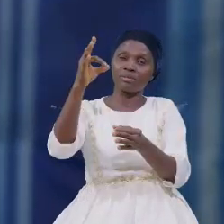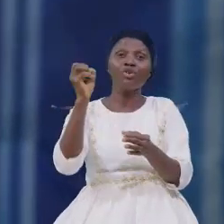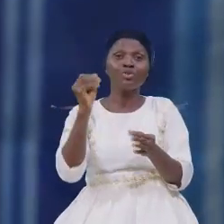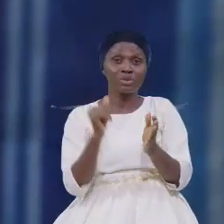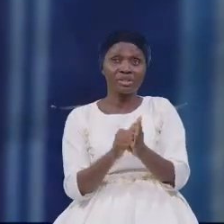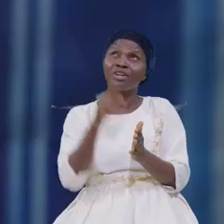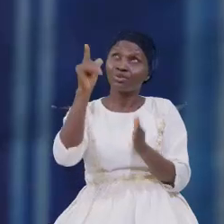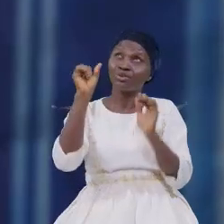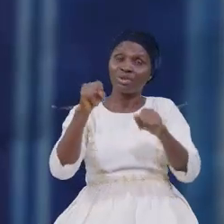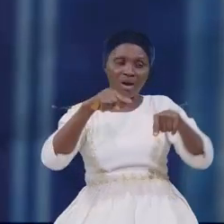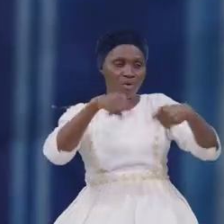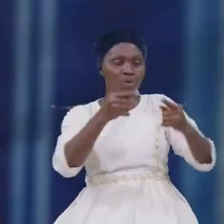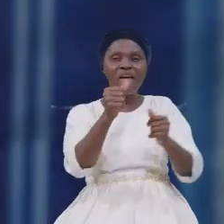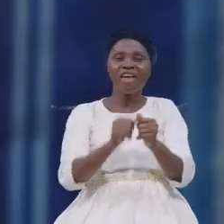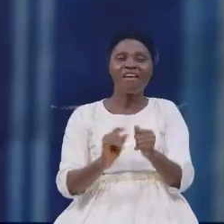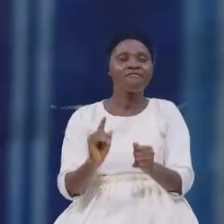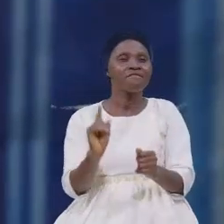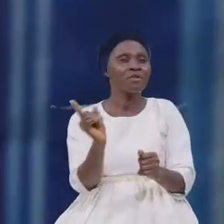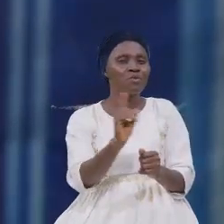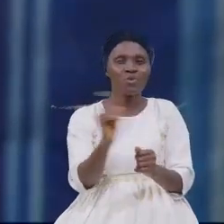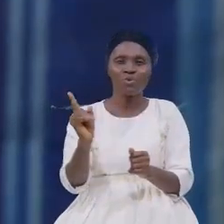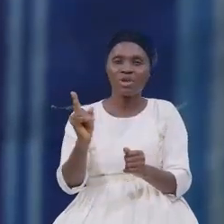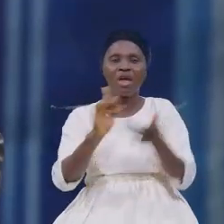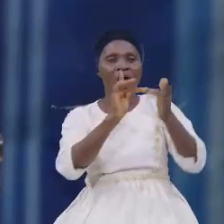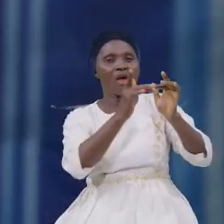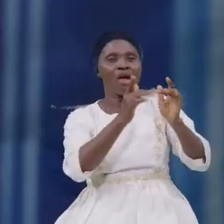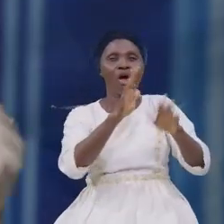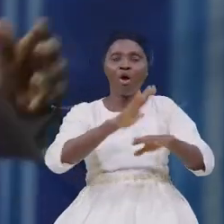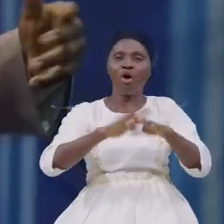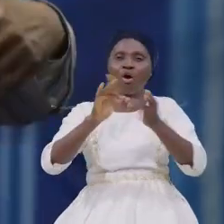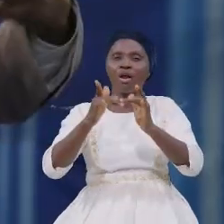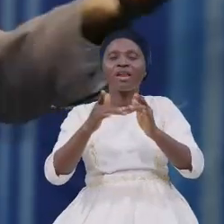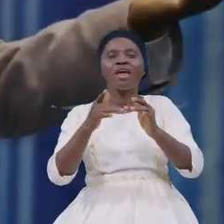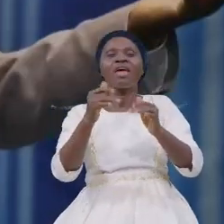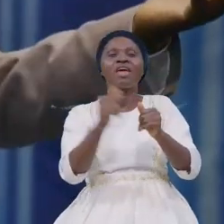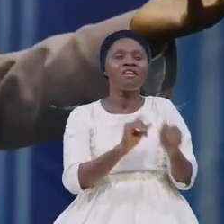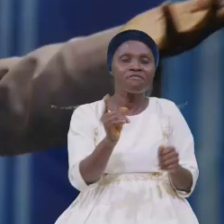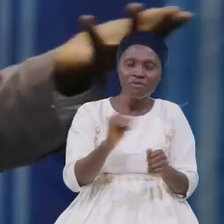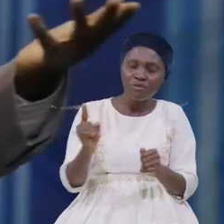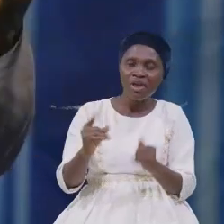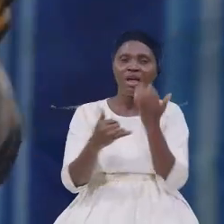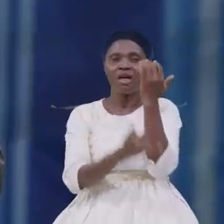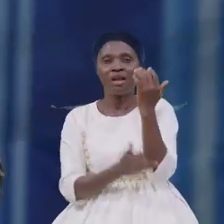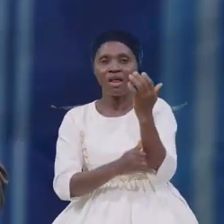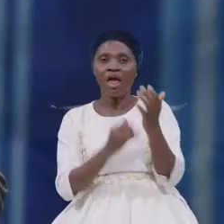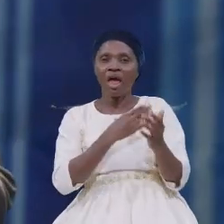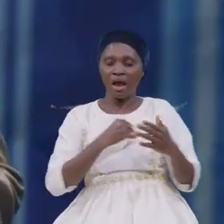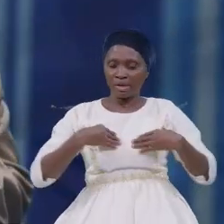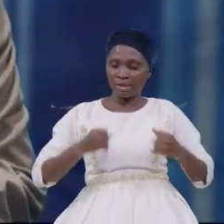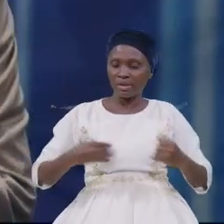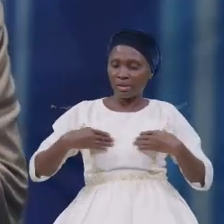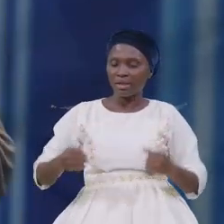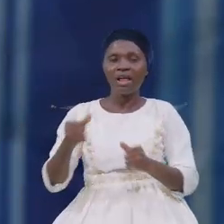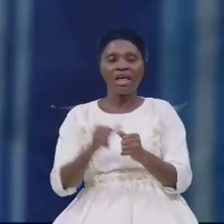everywhere, Alpha location, online, and heal everybody and let them have a taste of